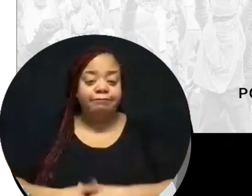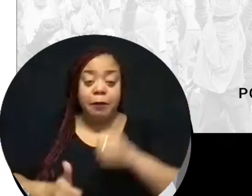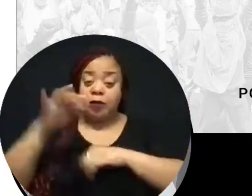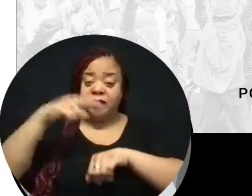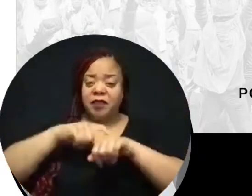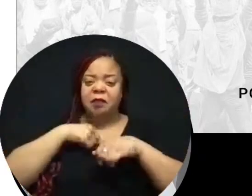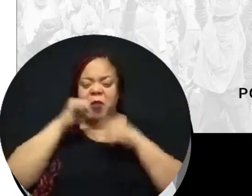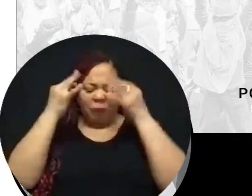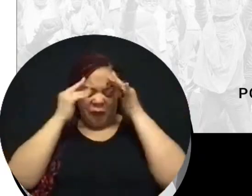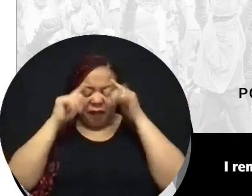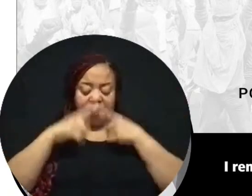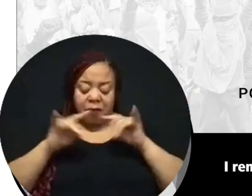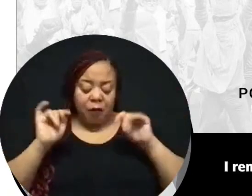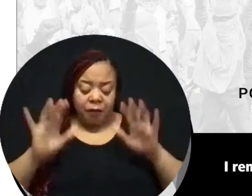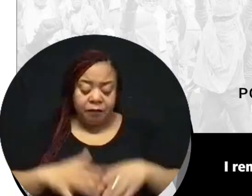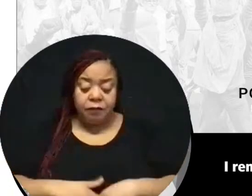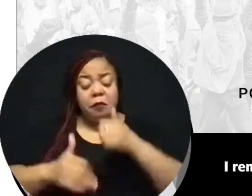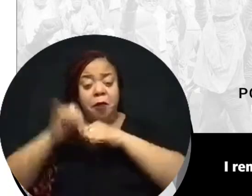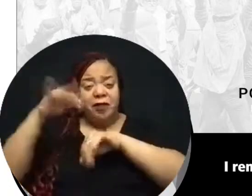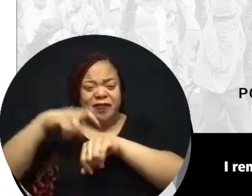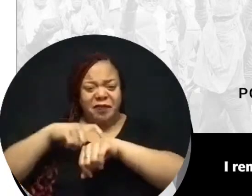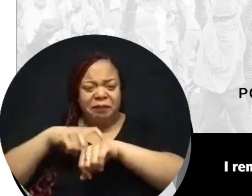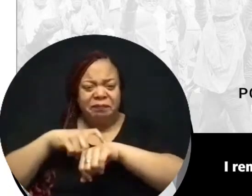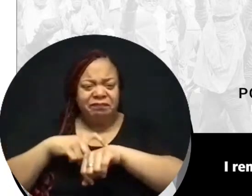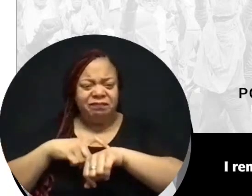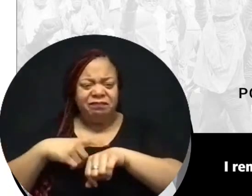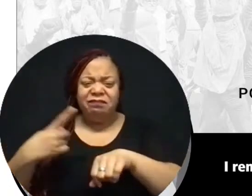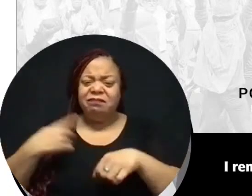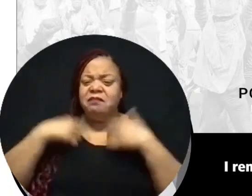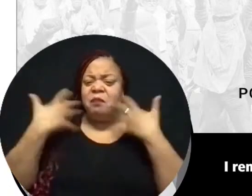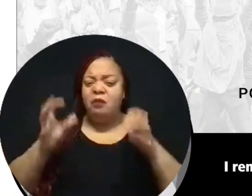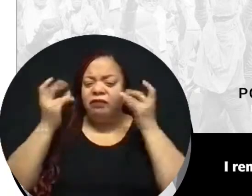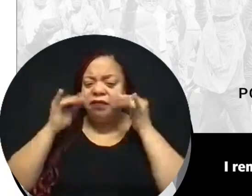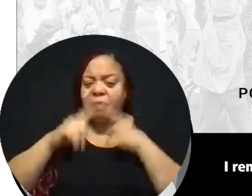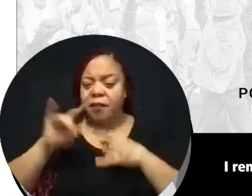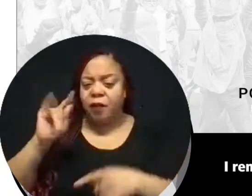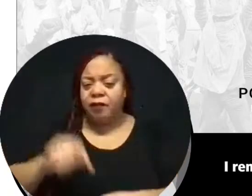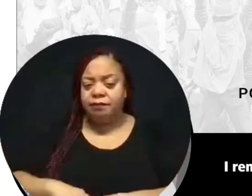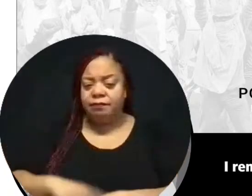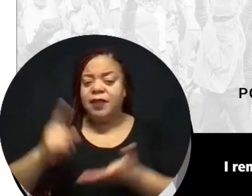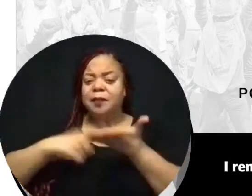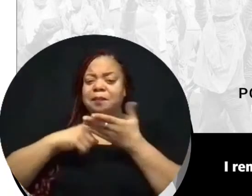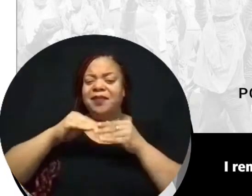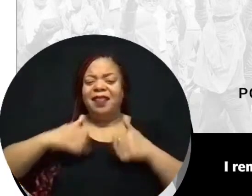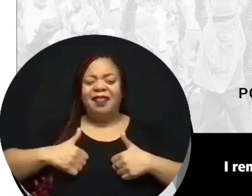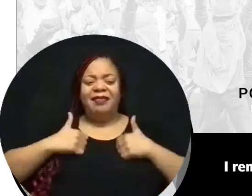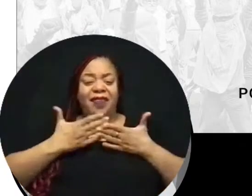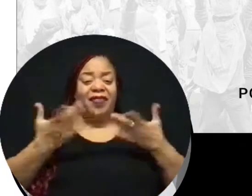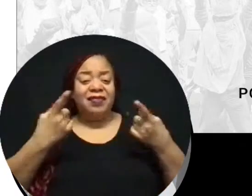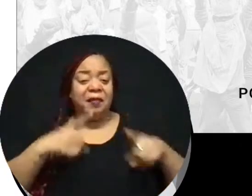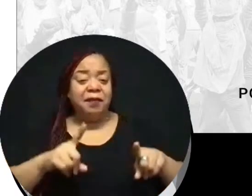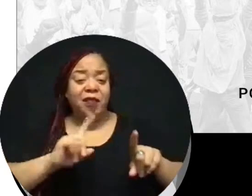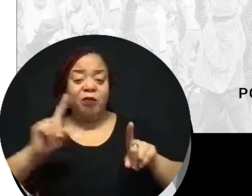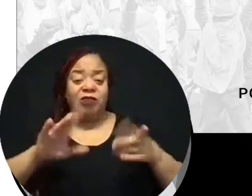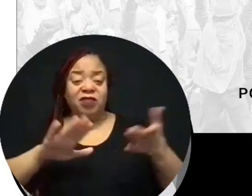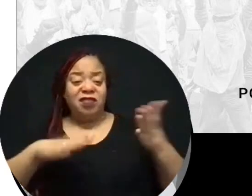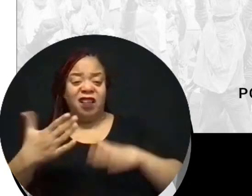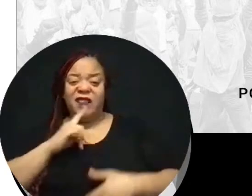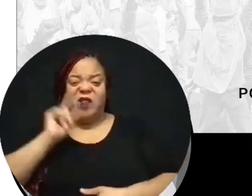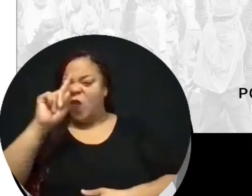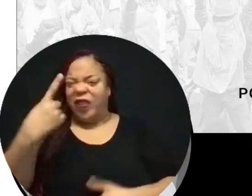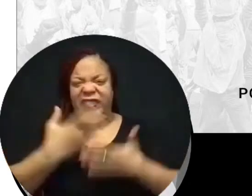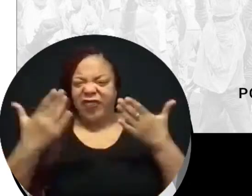think of. After I got sentenced for my case, I remember counting the years on my fingers. Like,